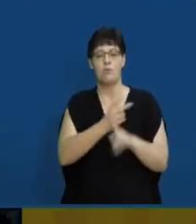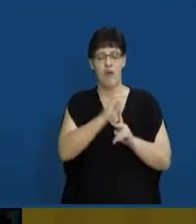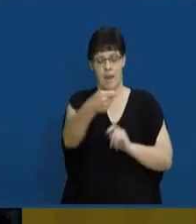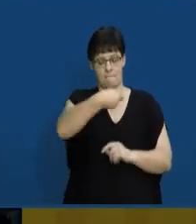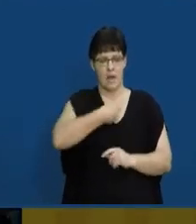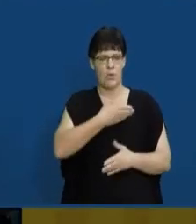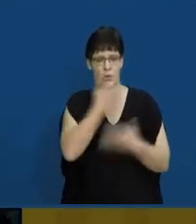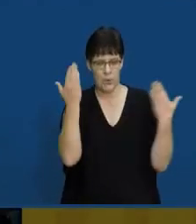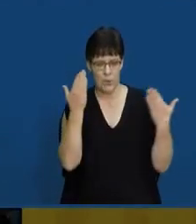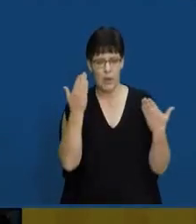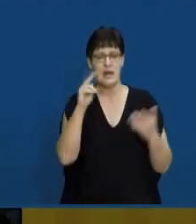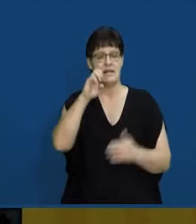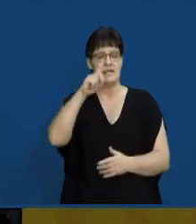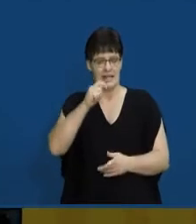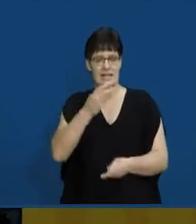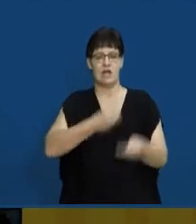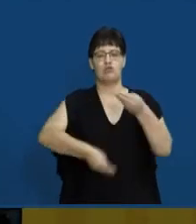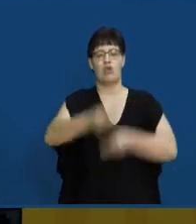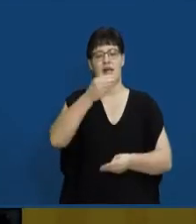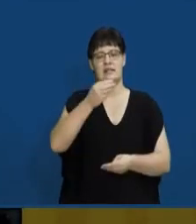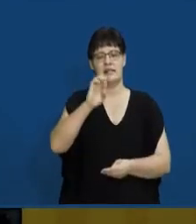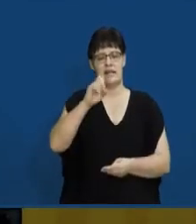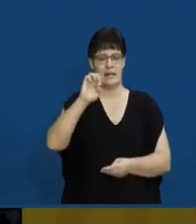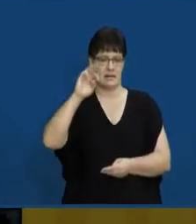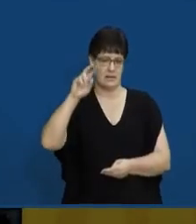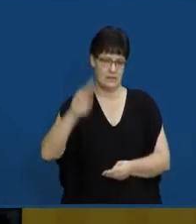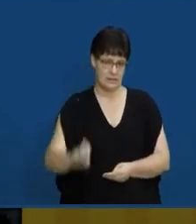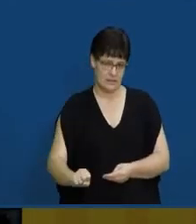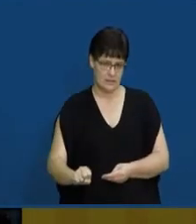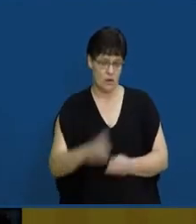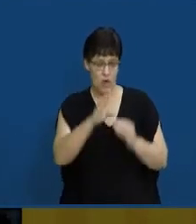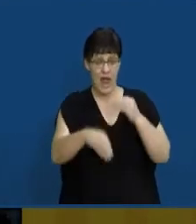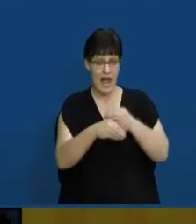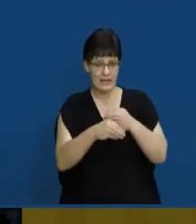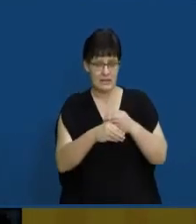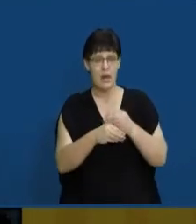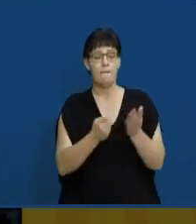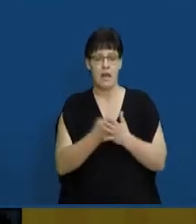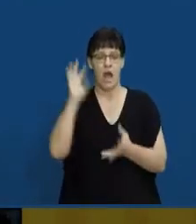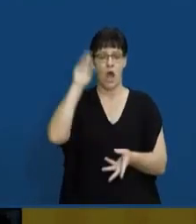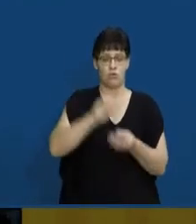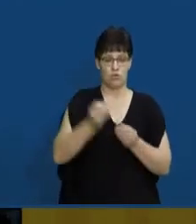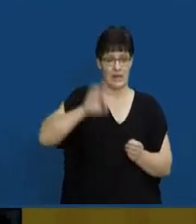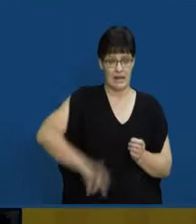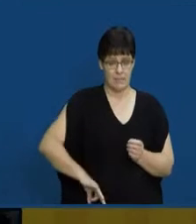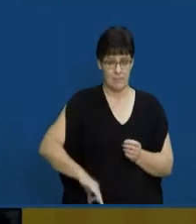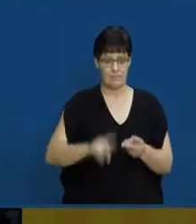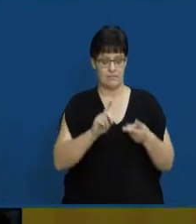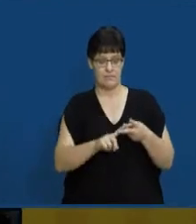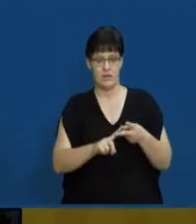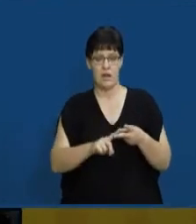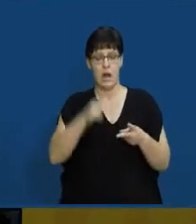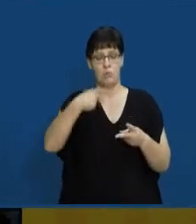net trade debtors. What do you add to it? You add your accrued income, You add your